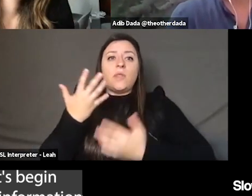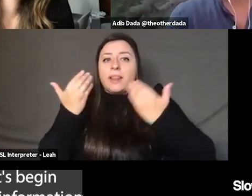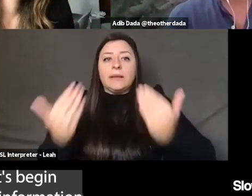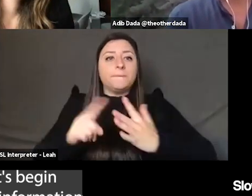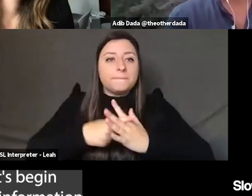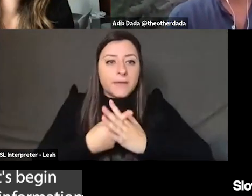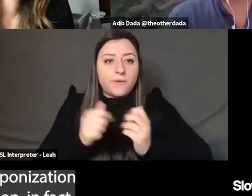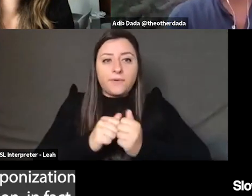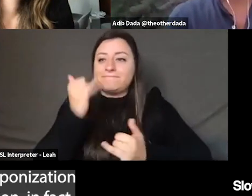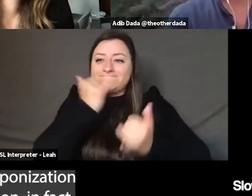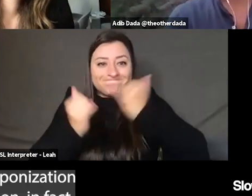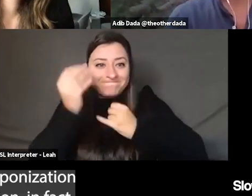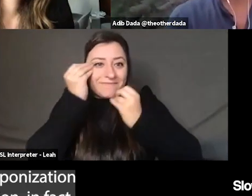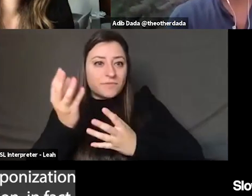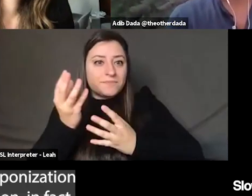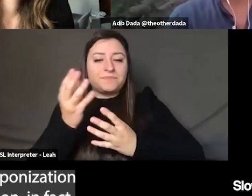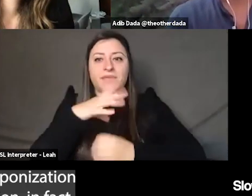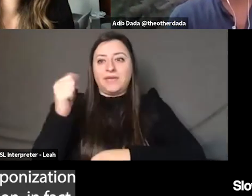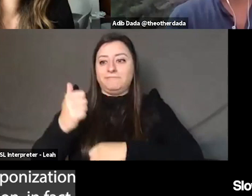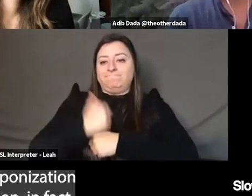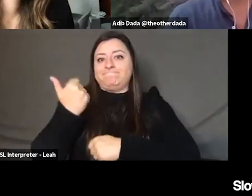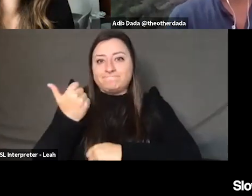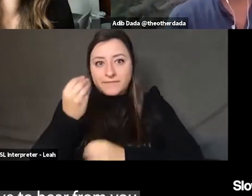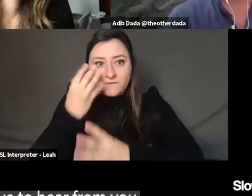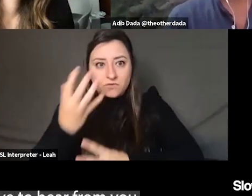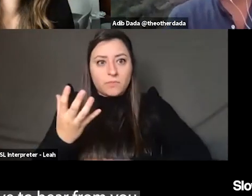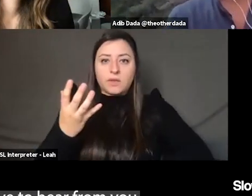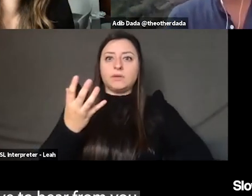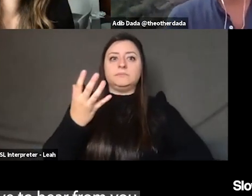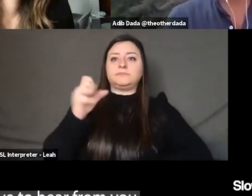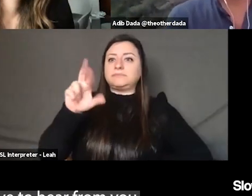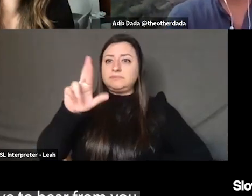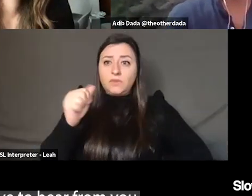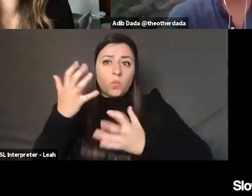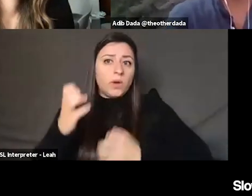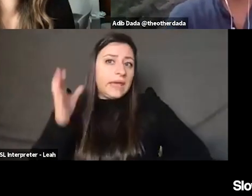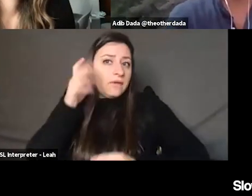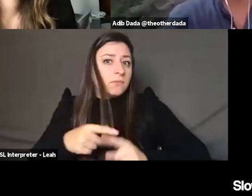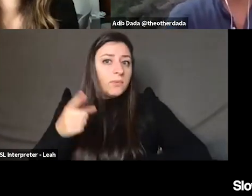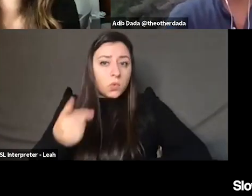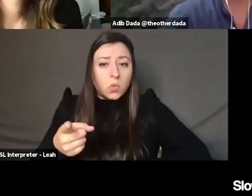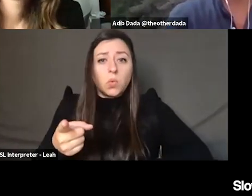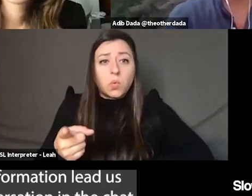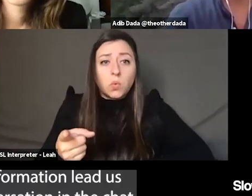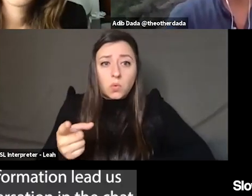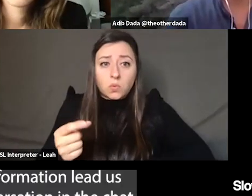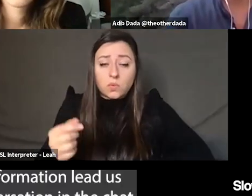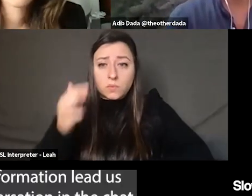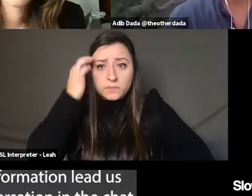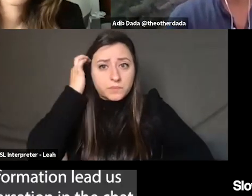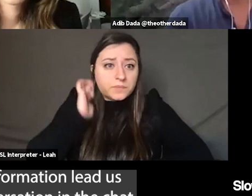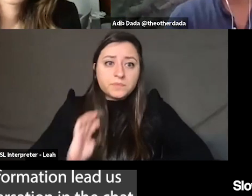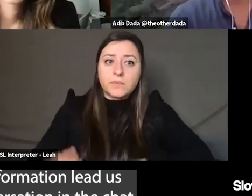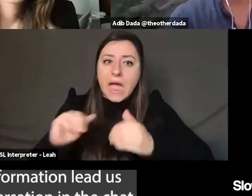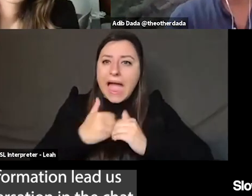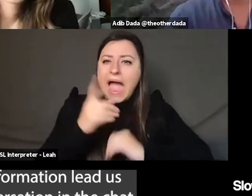this misinformation and the weaponization of information, in fact. And Sarah, I would love to hear from you. How did